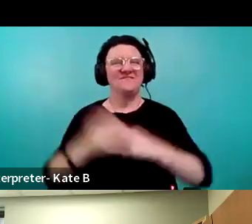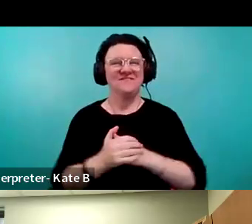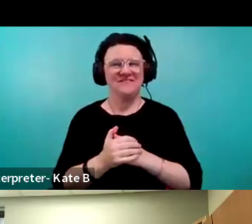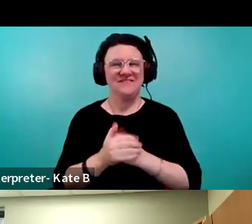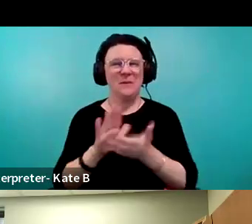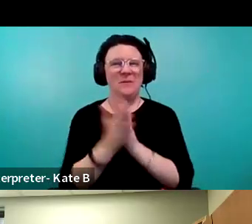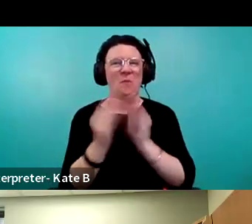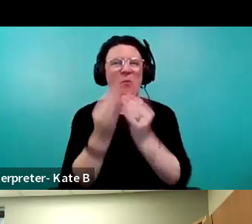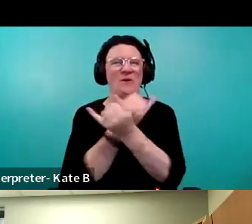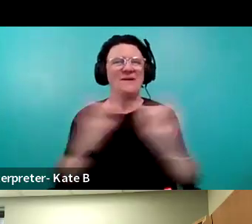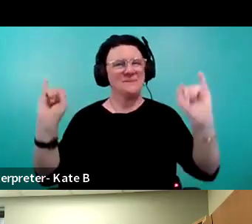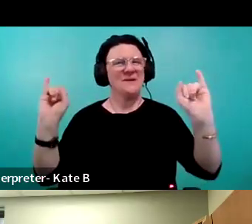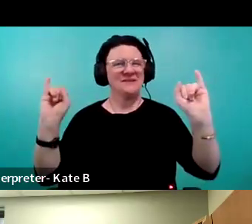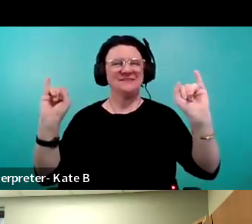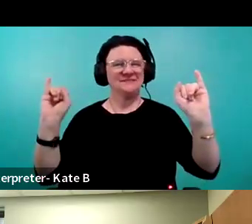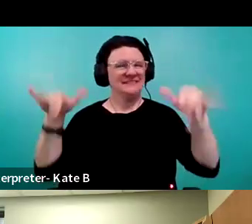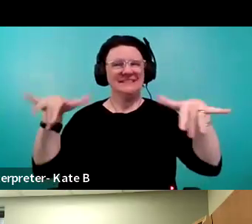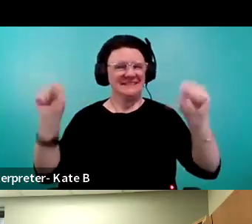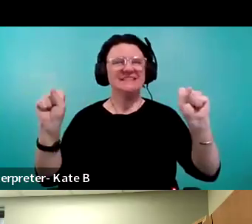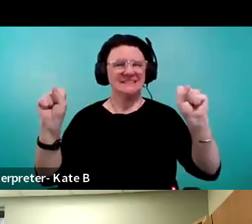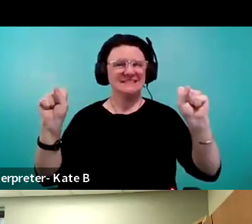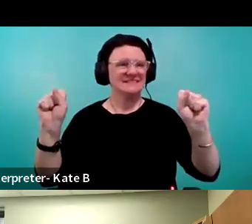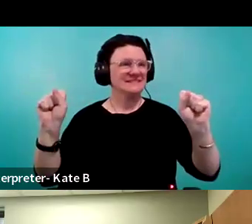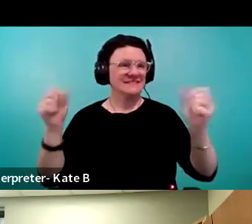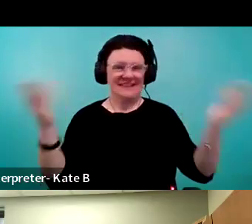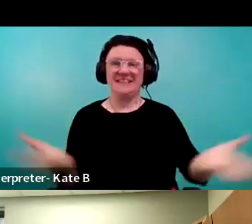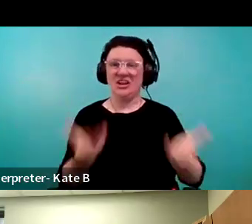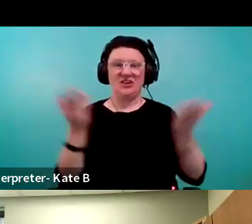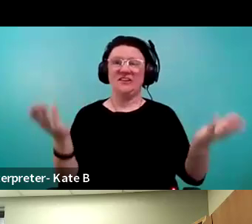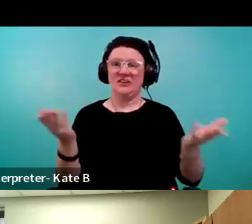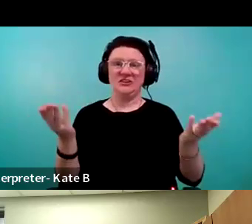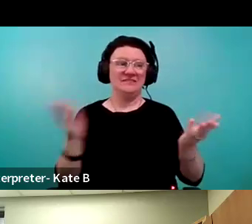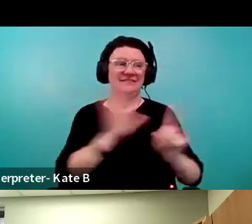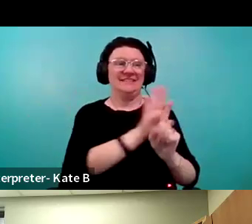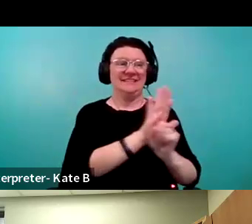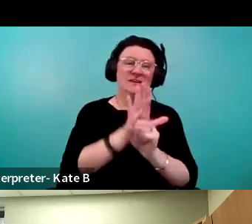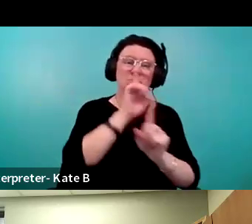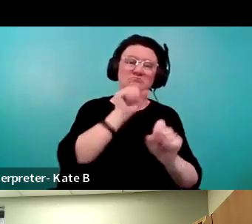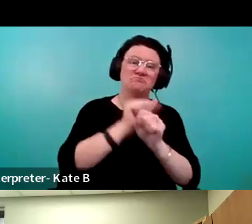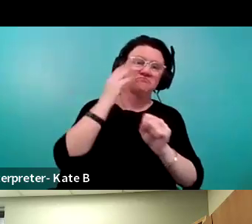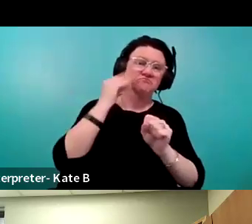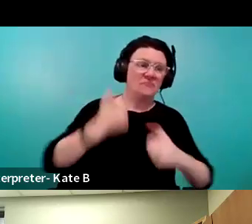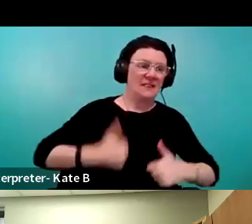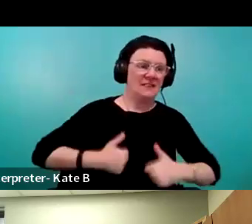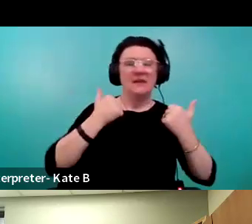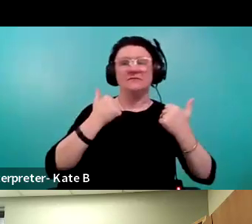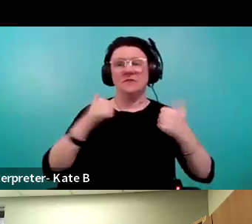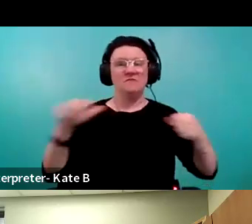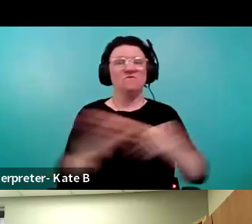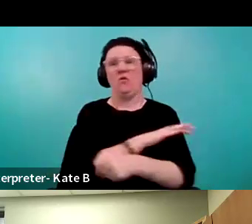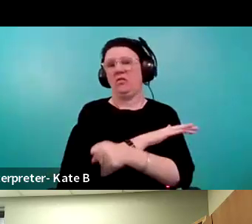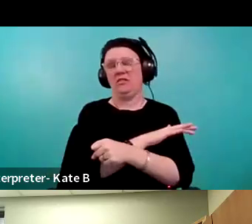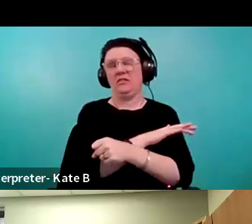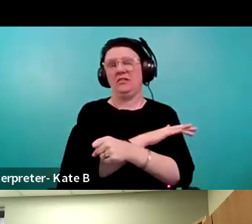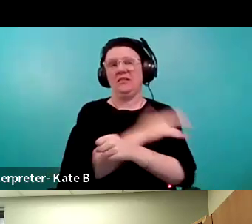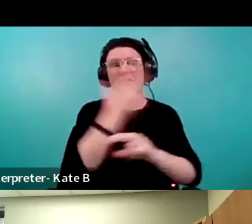be independent. Because yes, here they are experiencing life to the full,